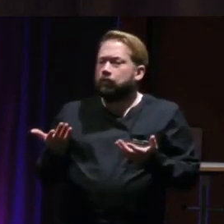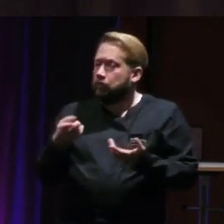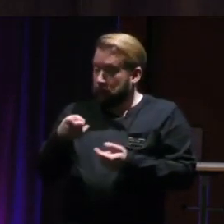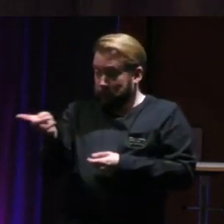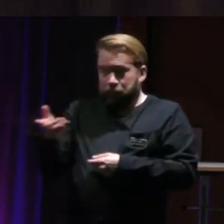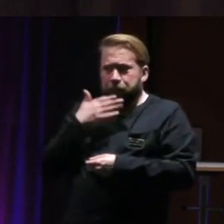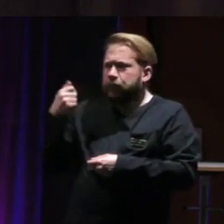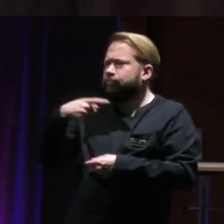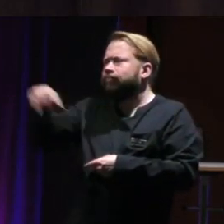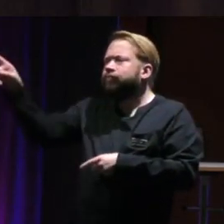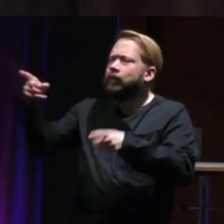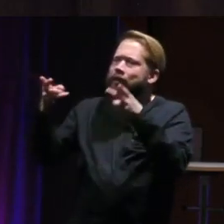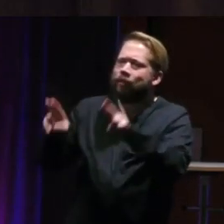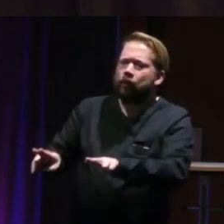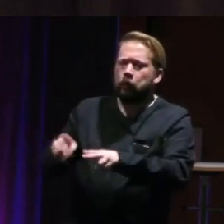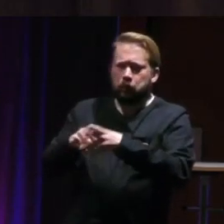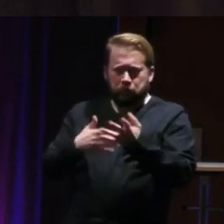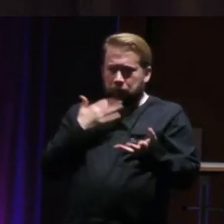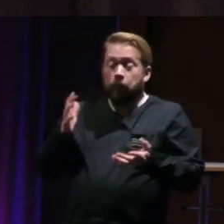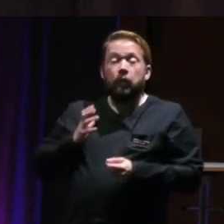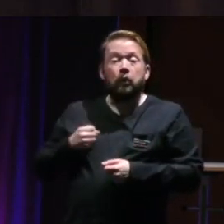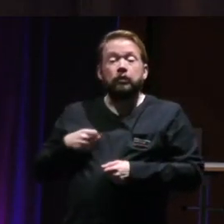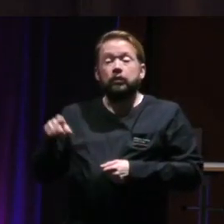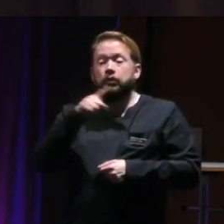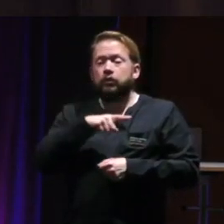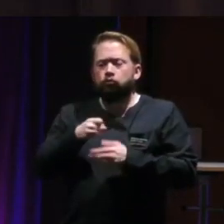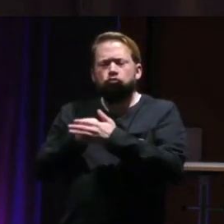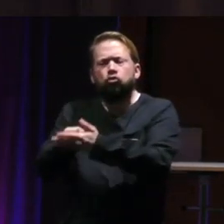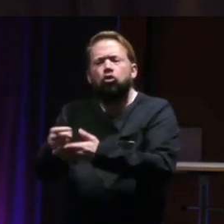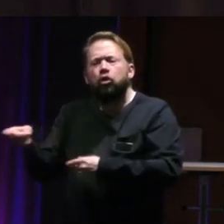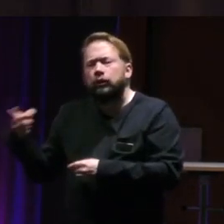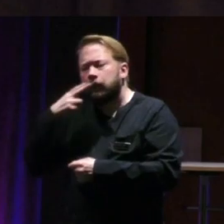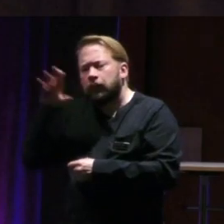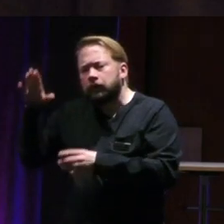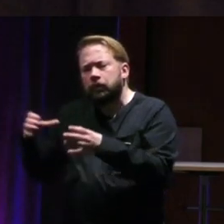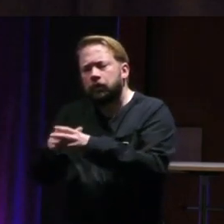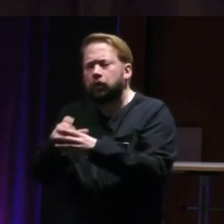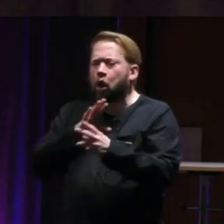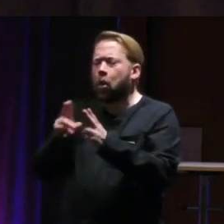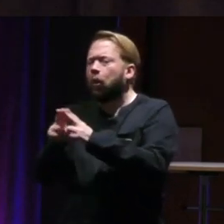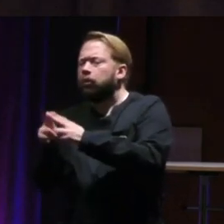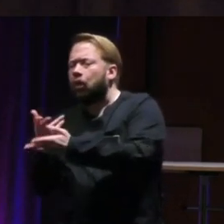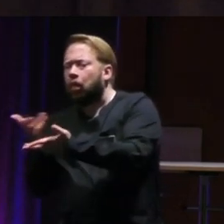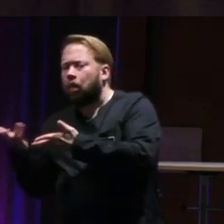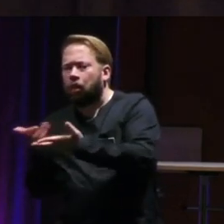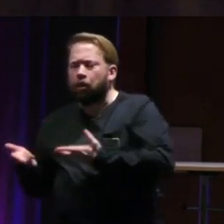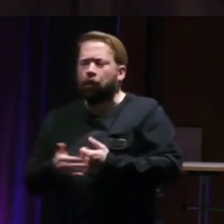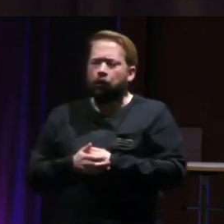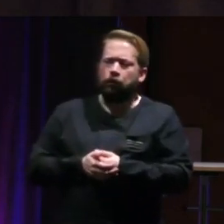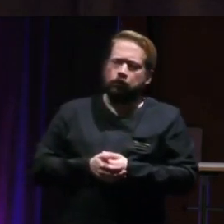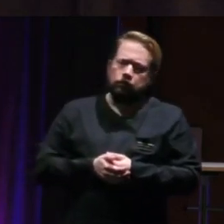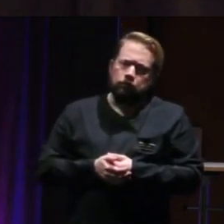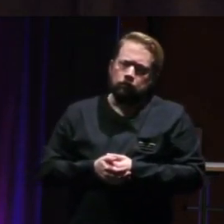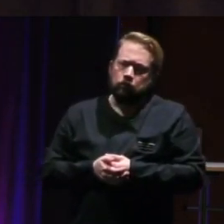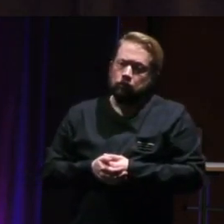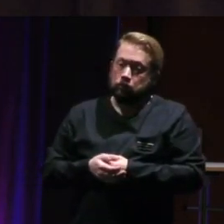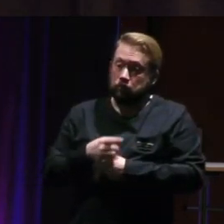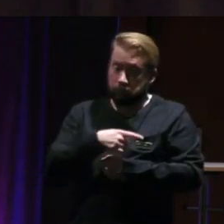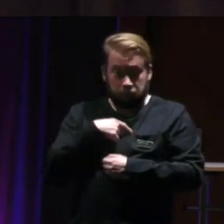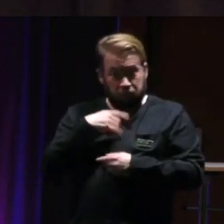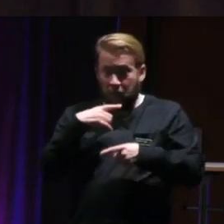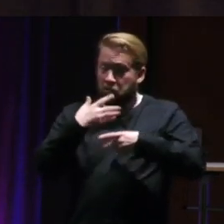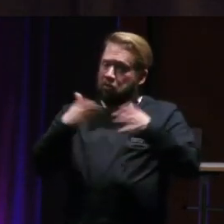Mm. They are supported by police. They are supported by state. They are openly, you know, express that we will throw away